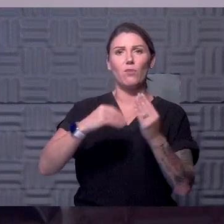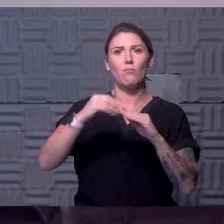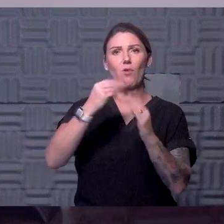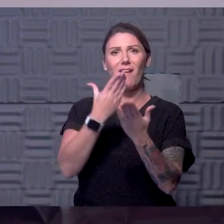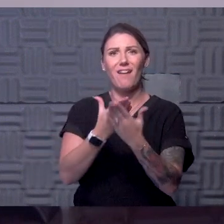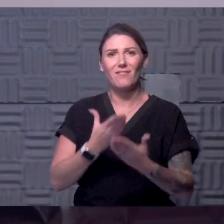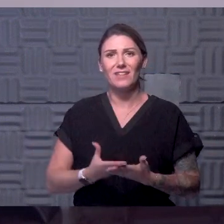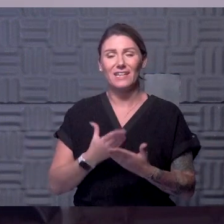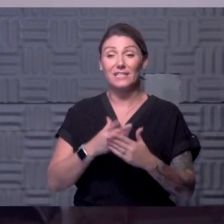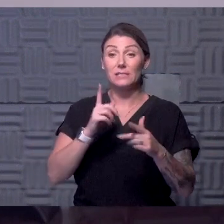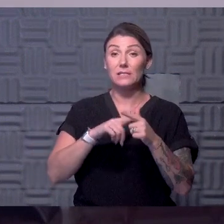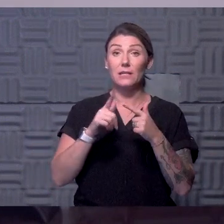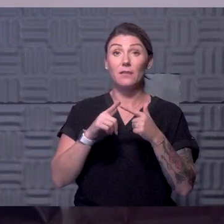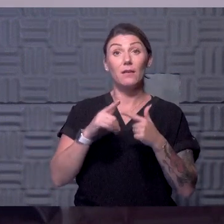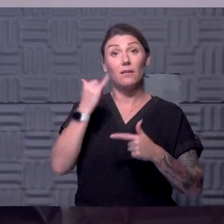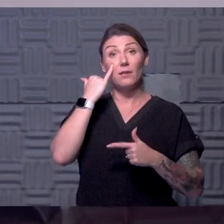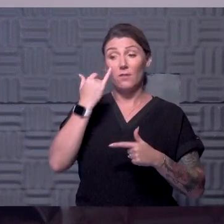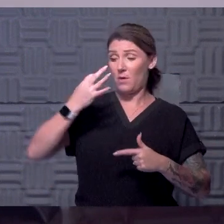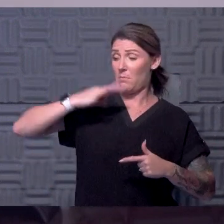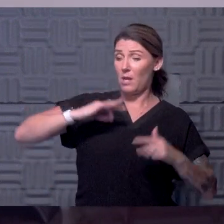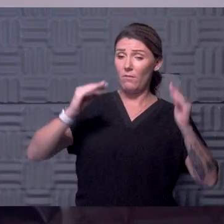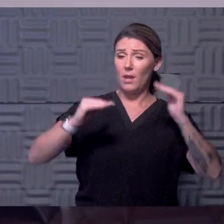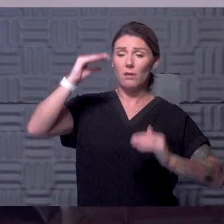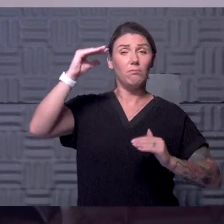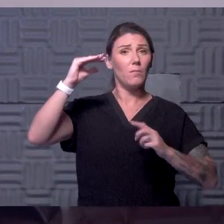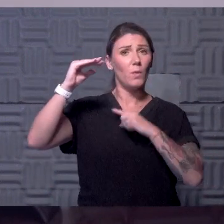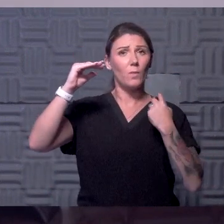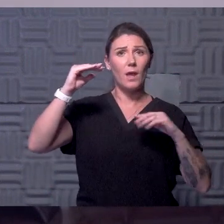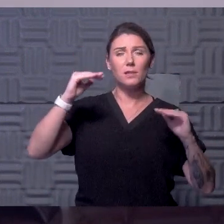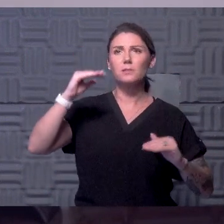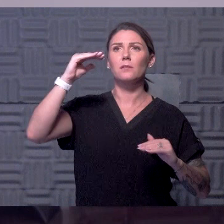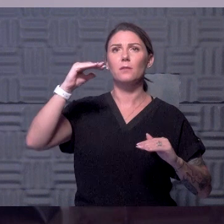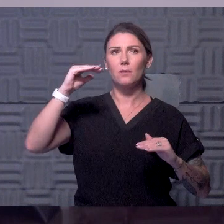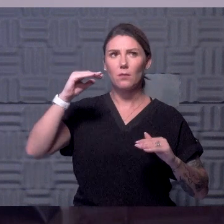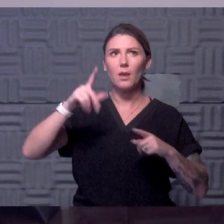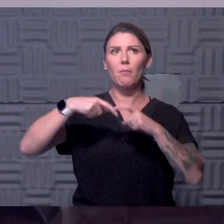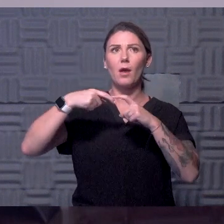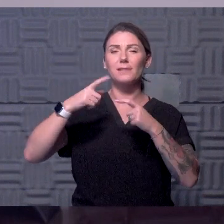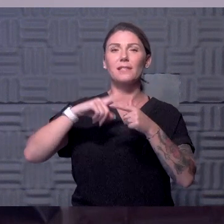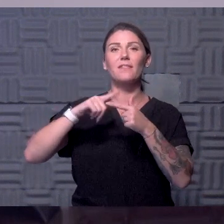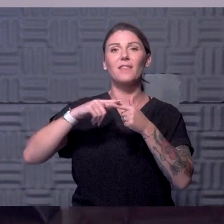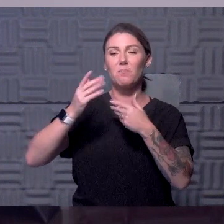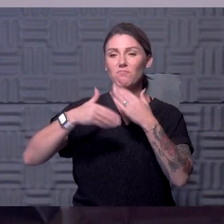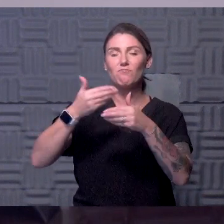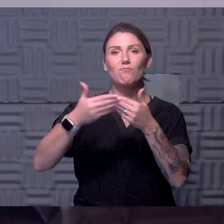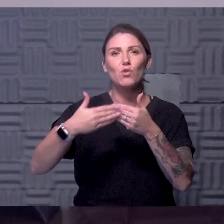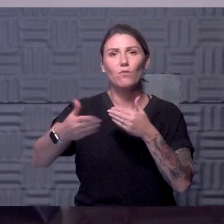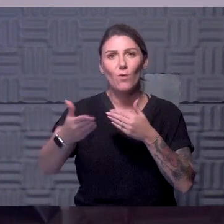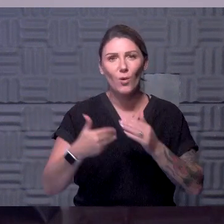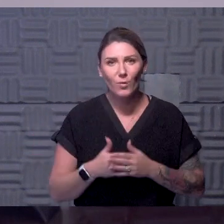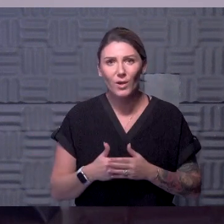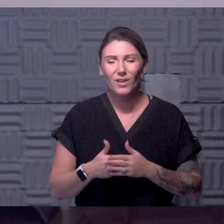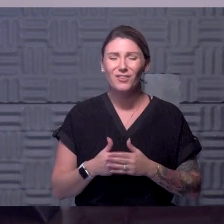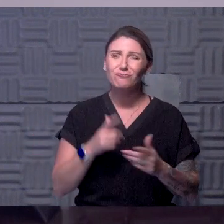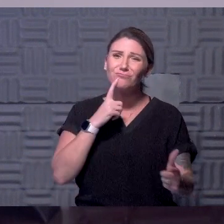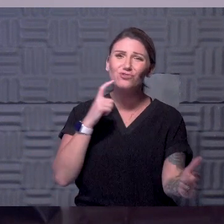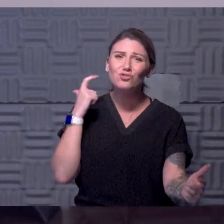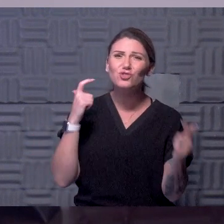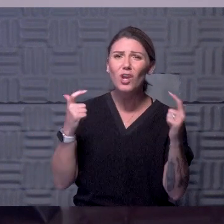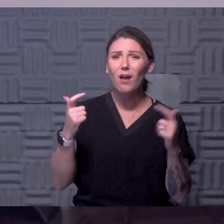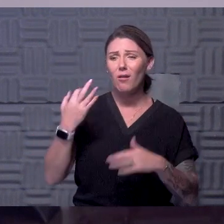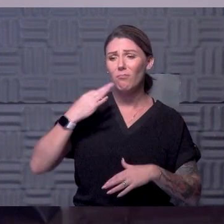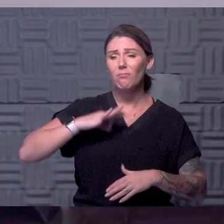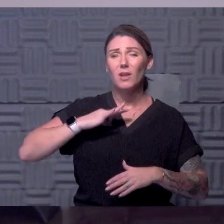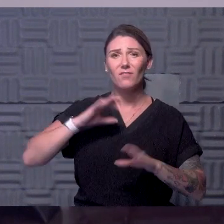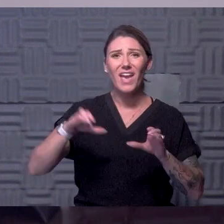that direction. If the benefit outweighs the risk, then we pause, we think about it, we move forward. There's a huge benefit to being